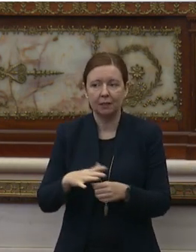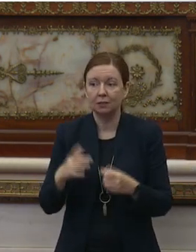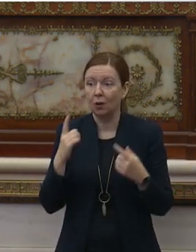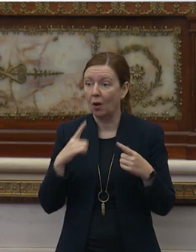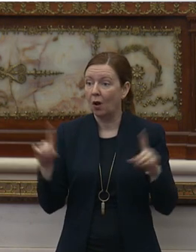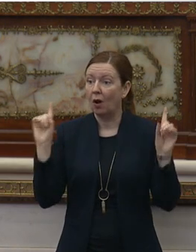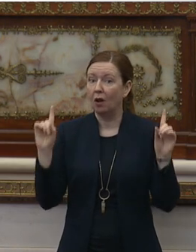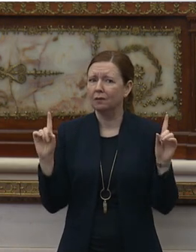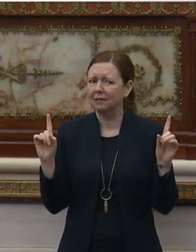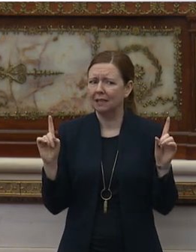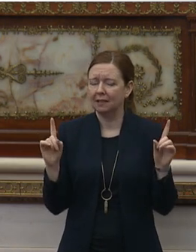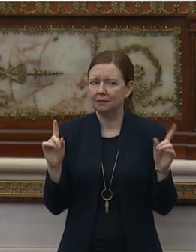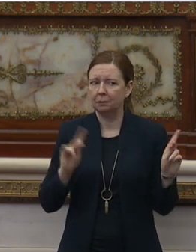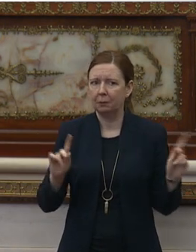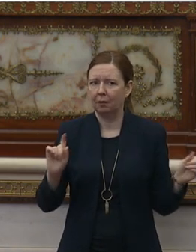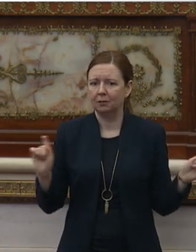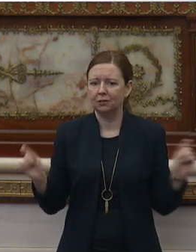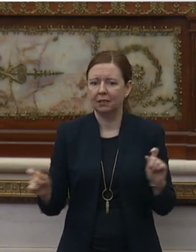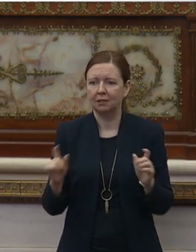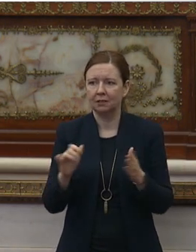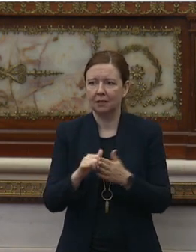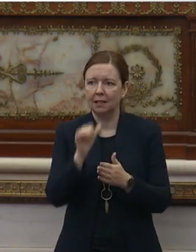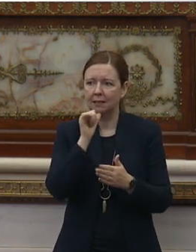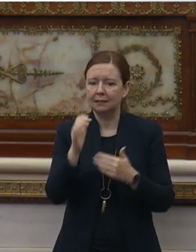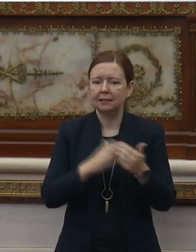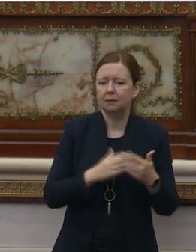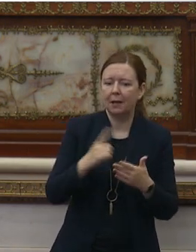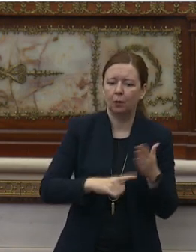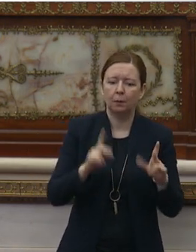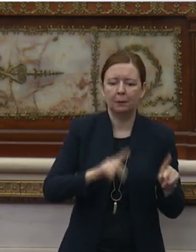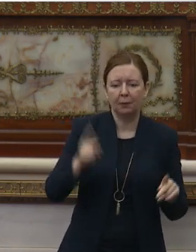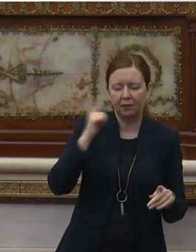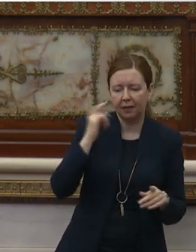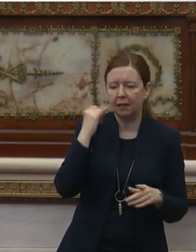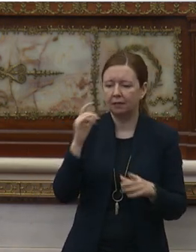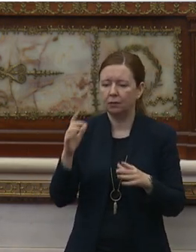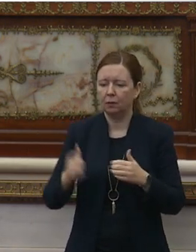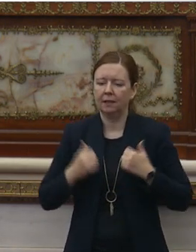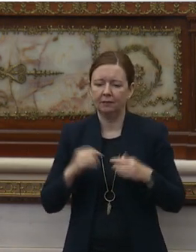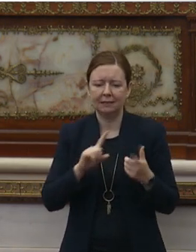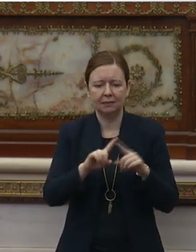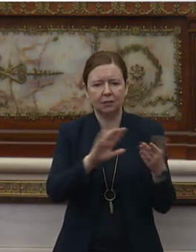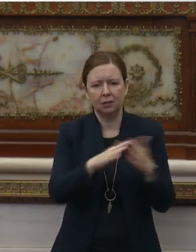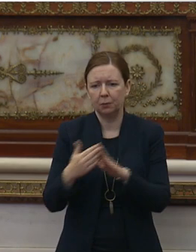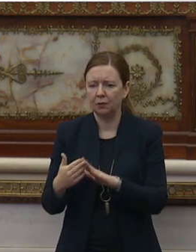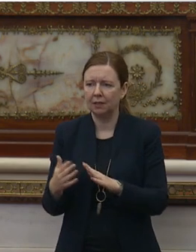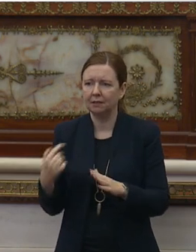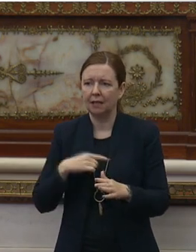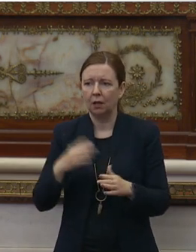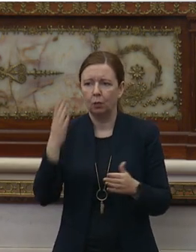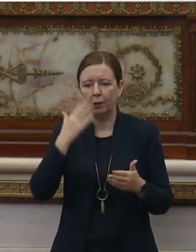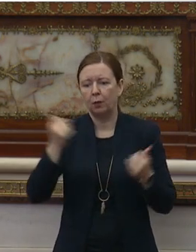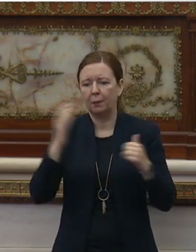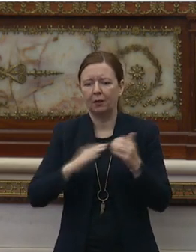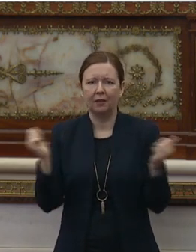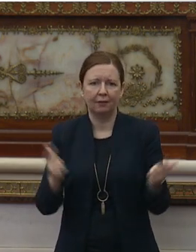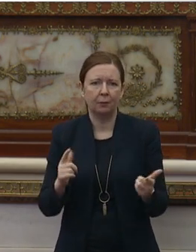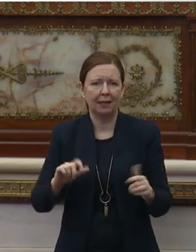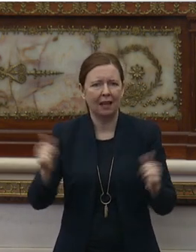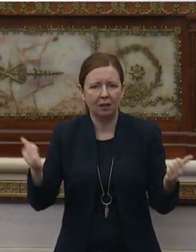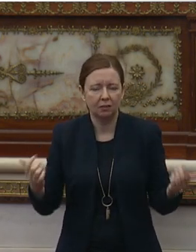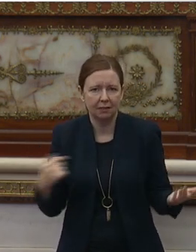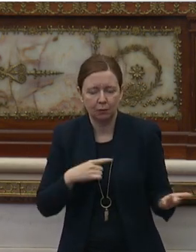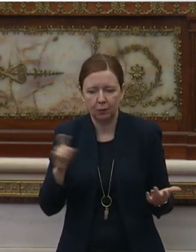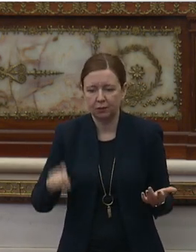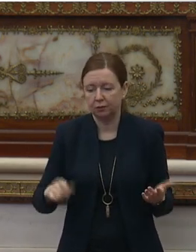the narrative has been changed is that it doesn't matter what people think who live in communities and live in different neighborhoods, that we know better than everybody else. And